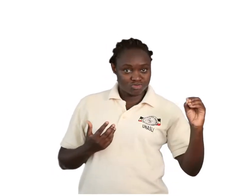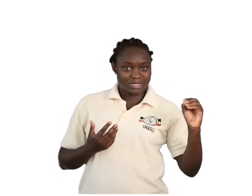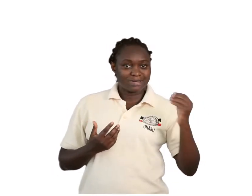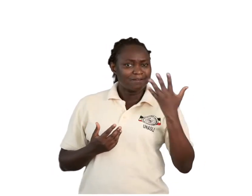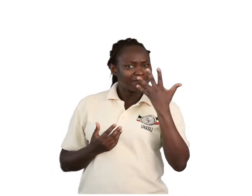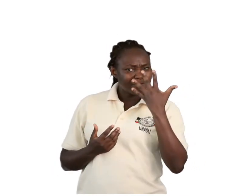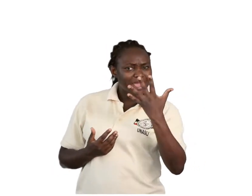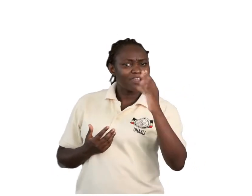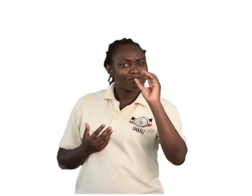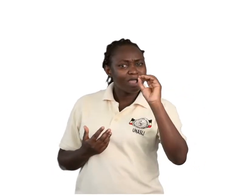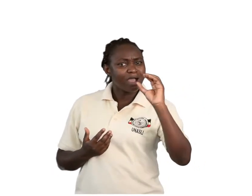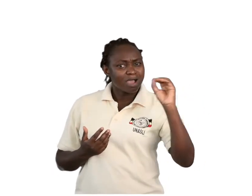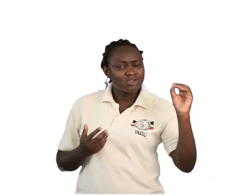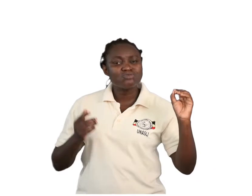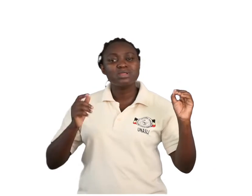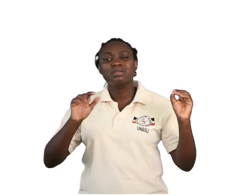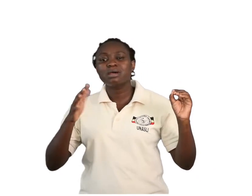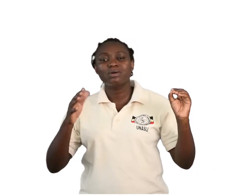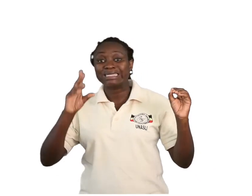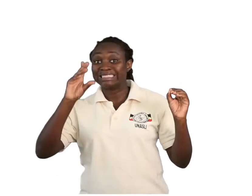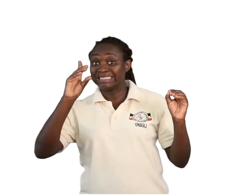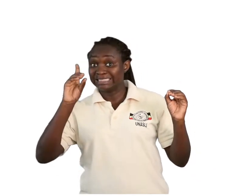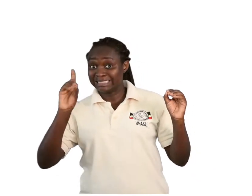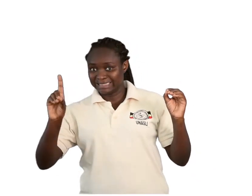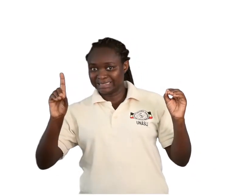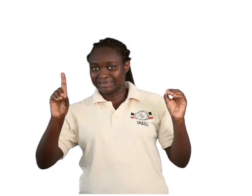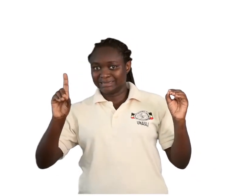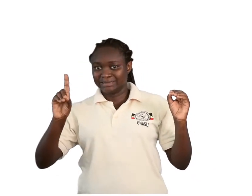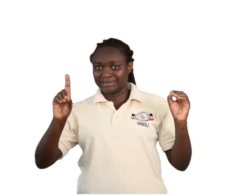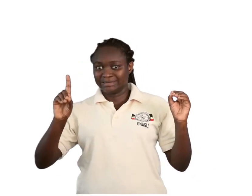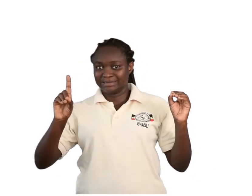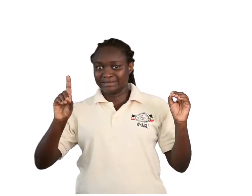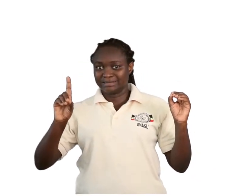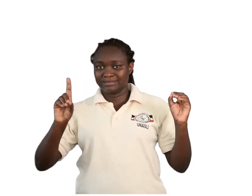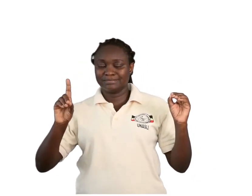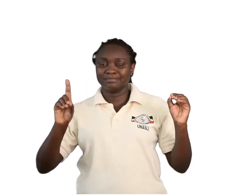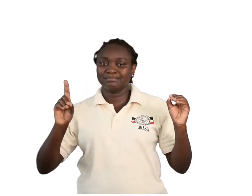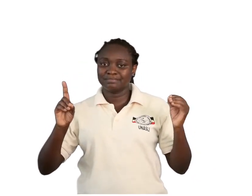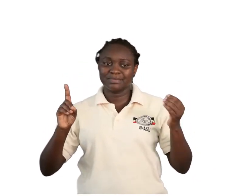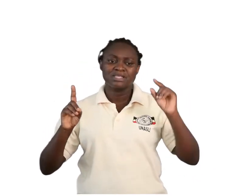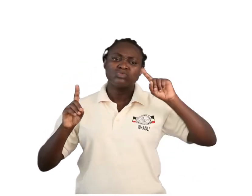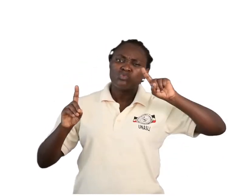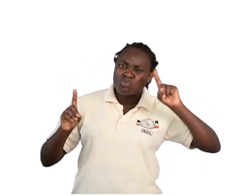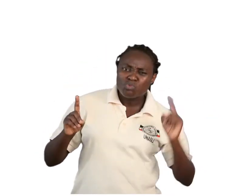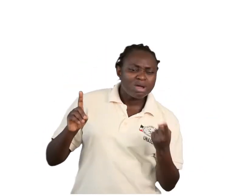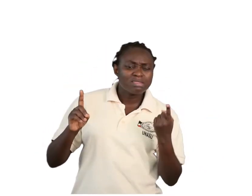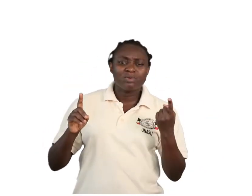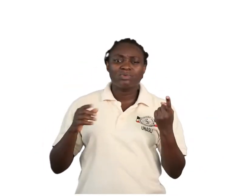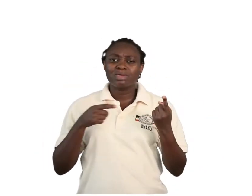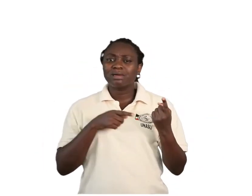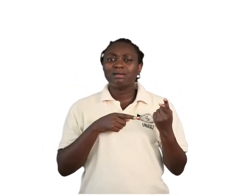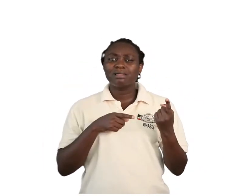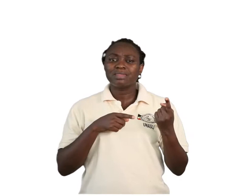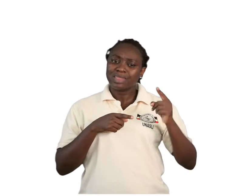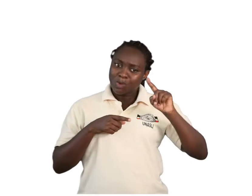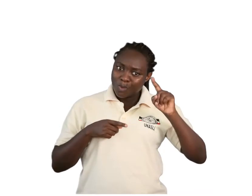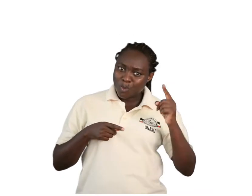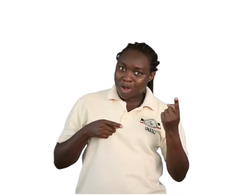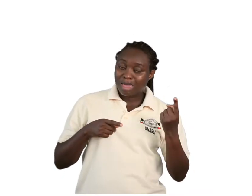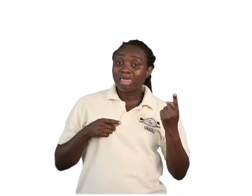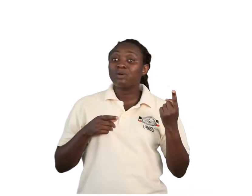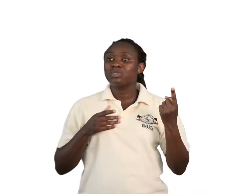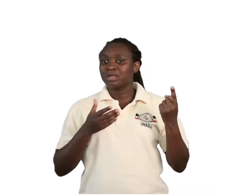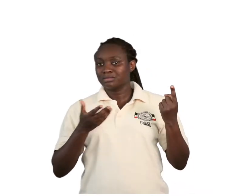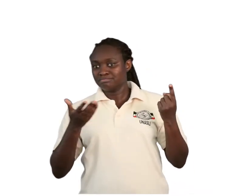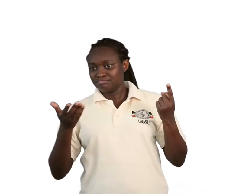500 is written as D. And then 1,000. 1,000